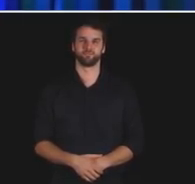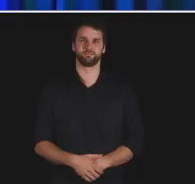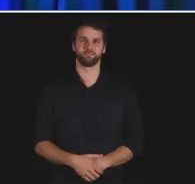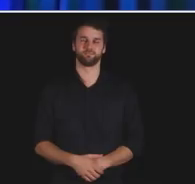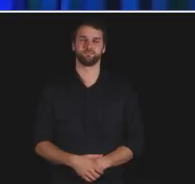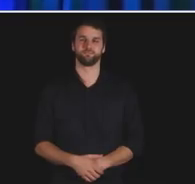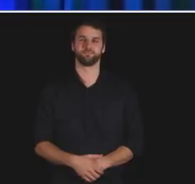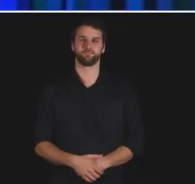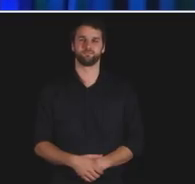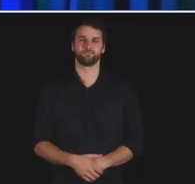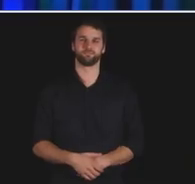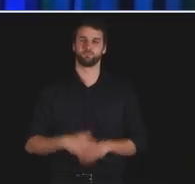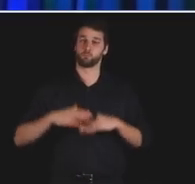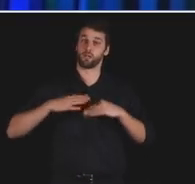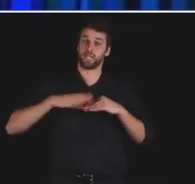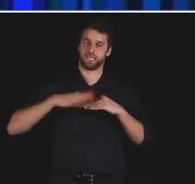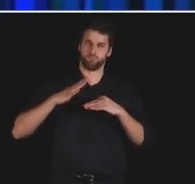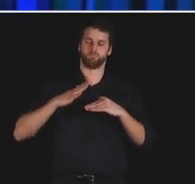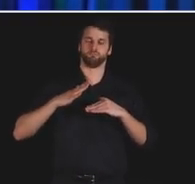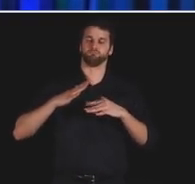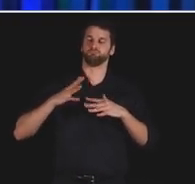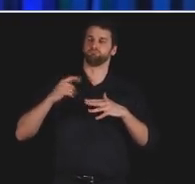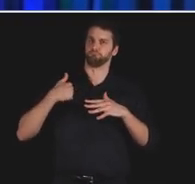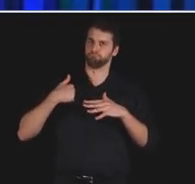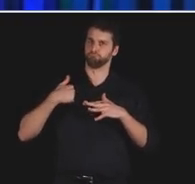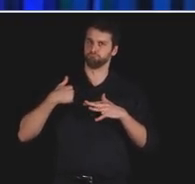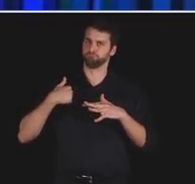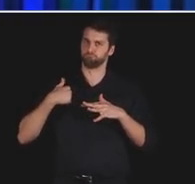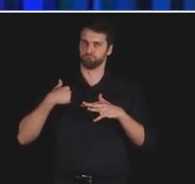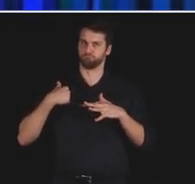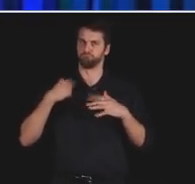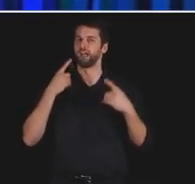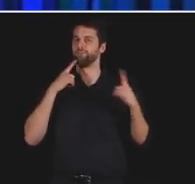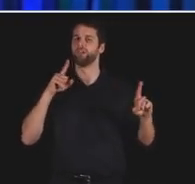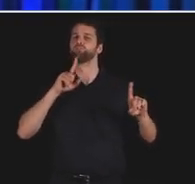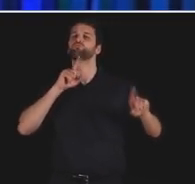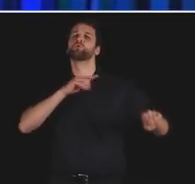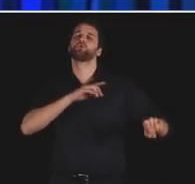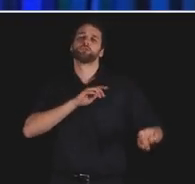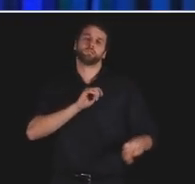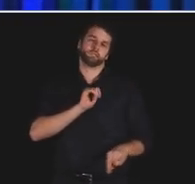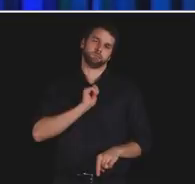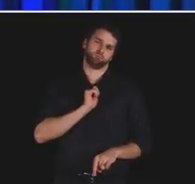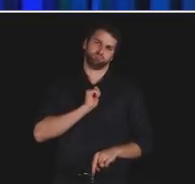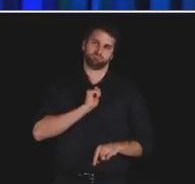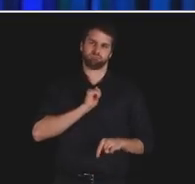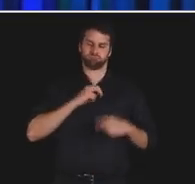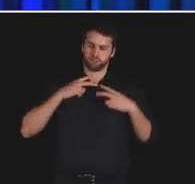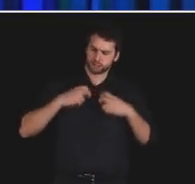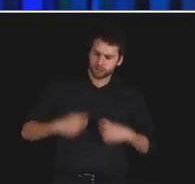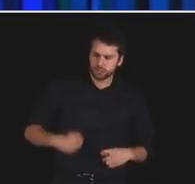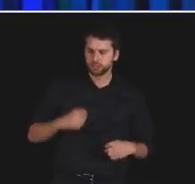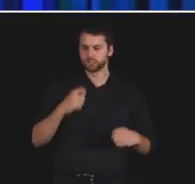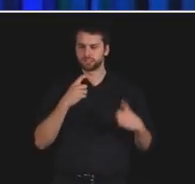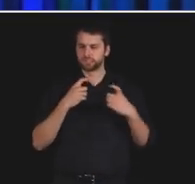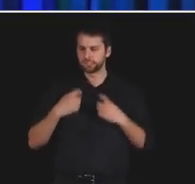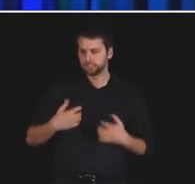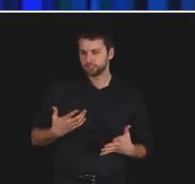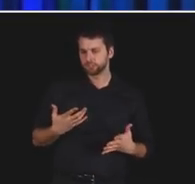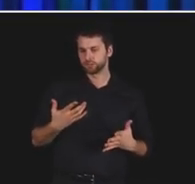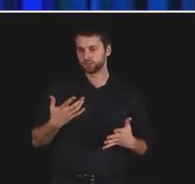At least by this time, I had an answer to a question that I'd been wondering about since the beginning. When I first set out on this